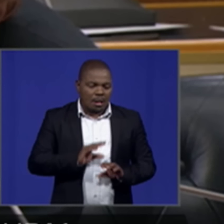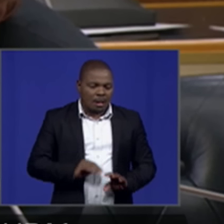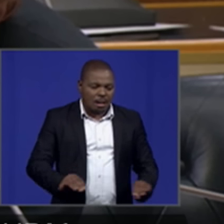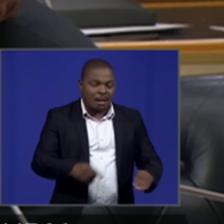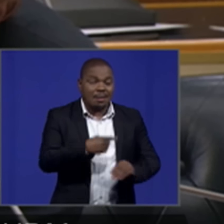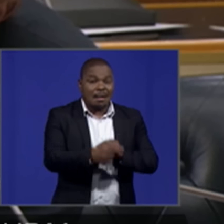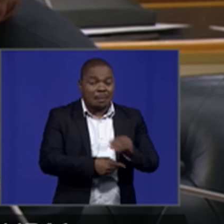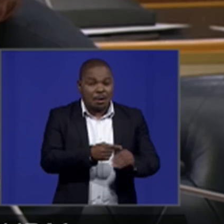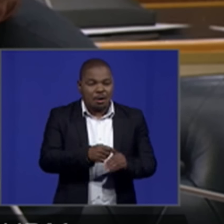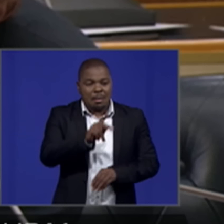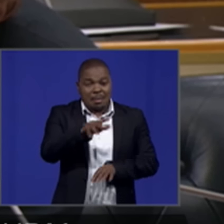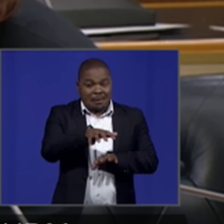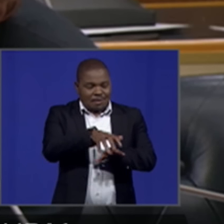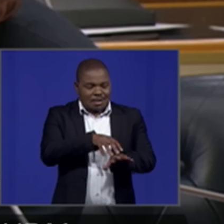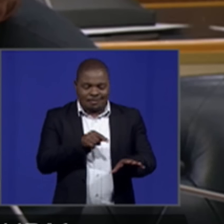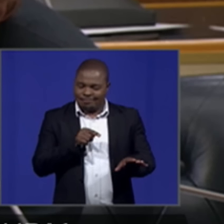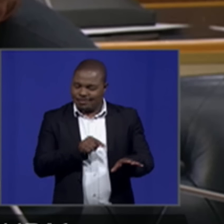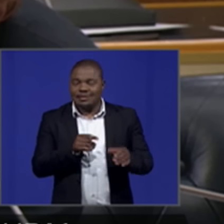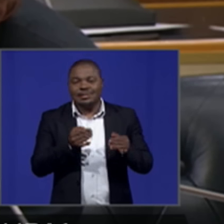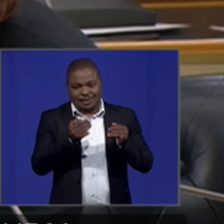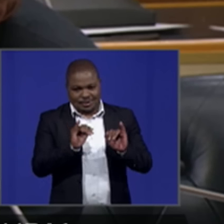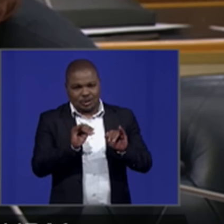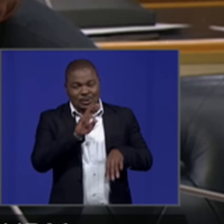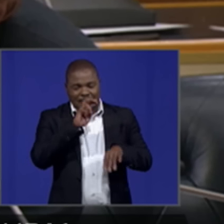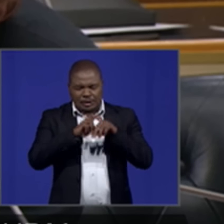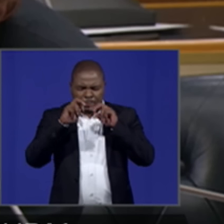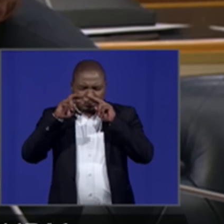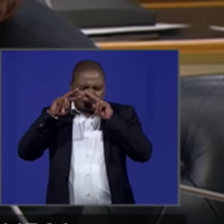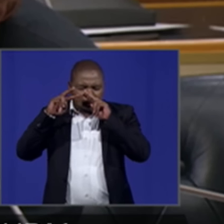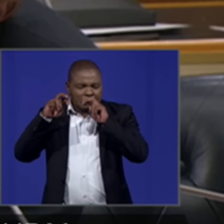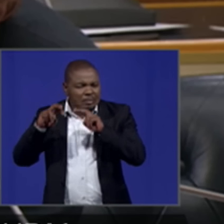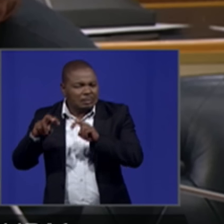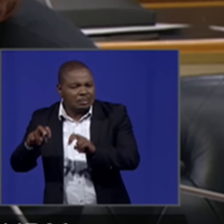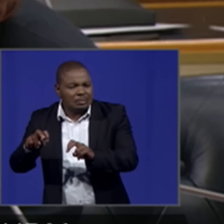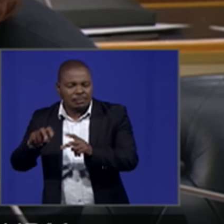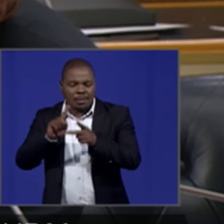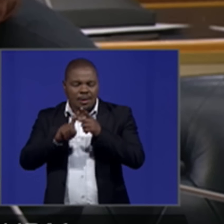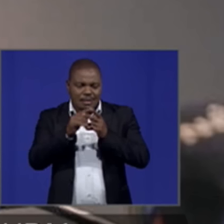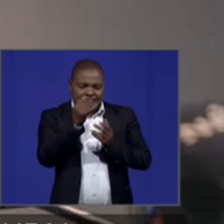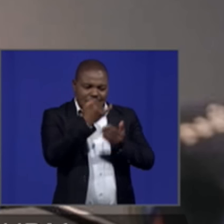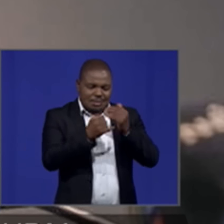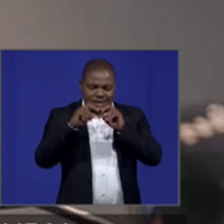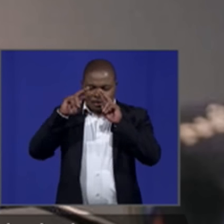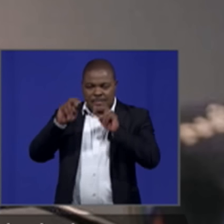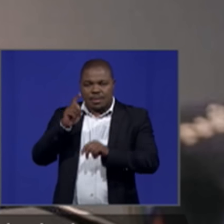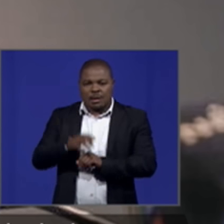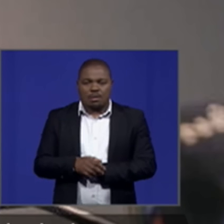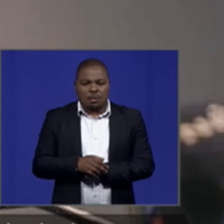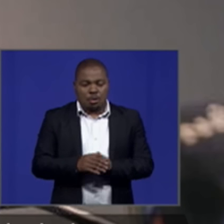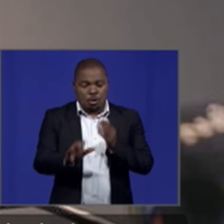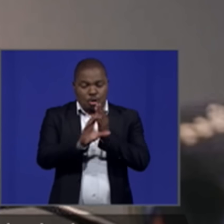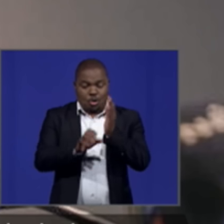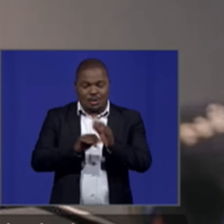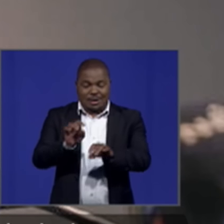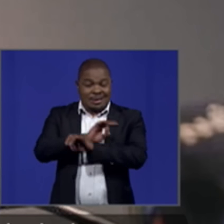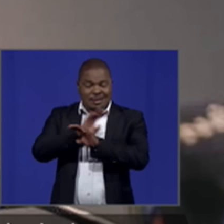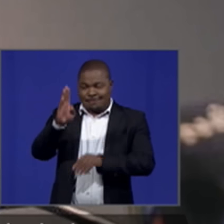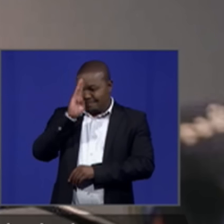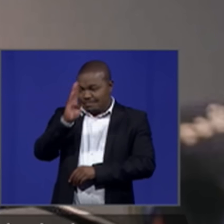surrounding Phala Phala were serious enough to warrant proper scrutiny and independent investigation. The court has sent a clear message.